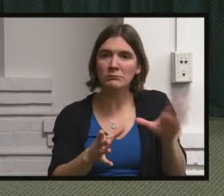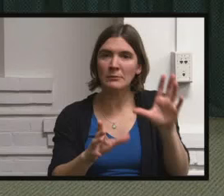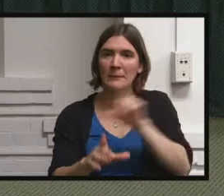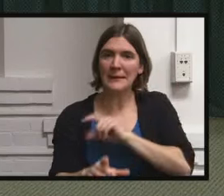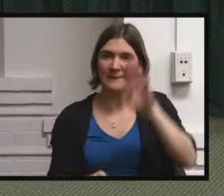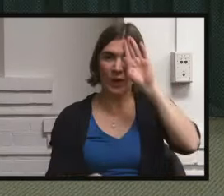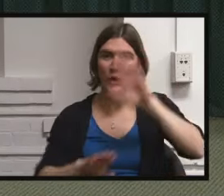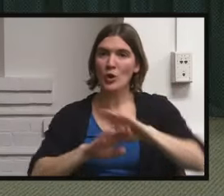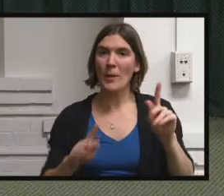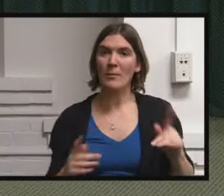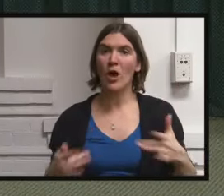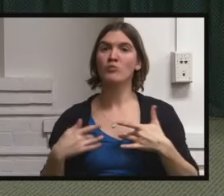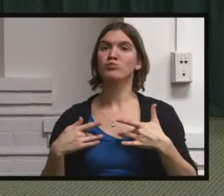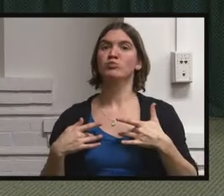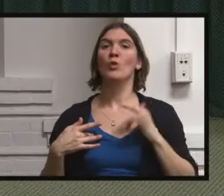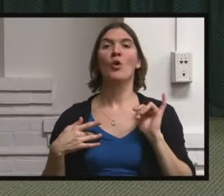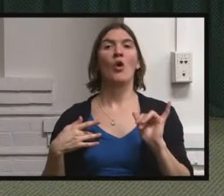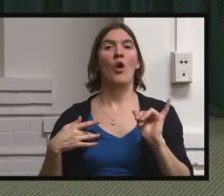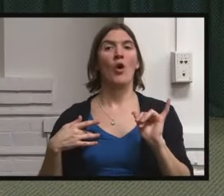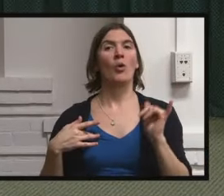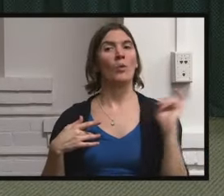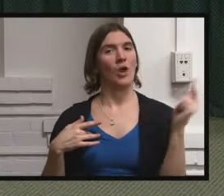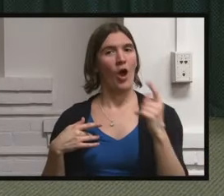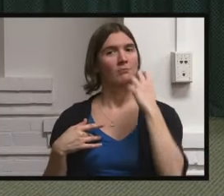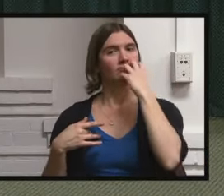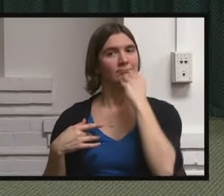was taken to heart a little bit last night. So